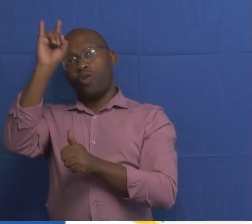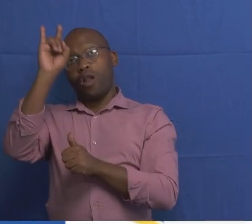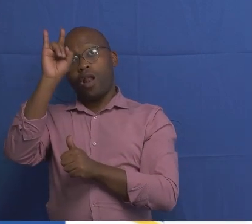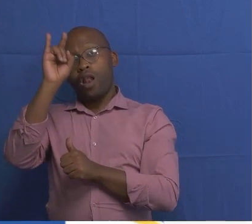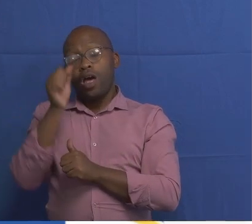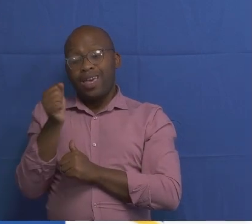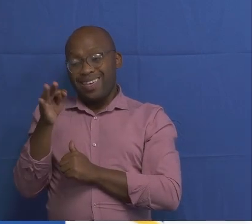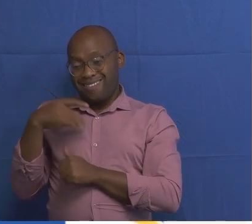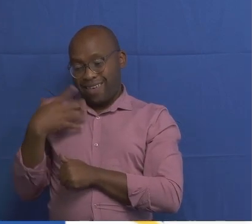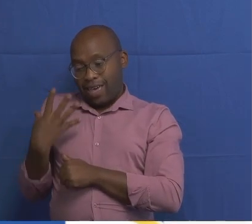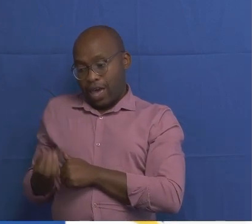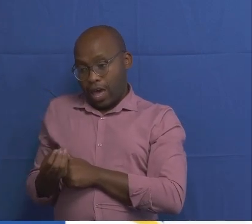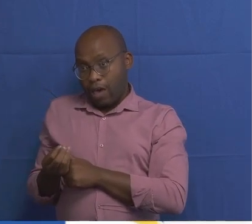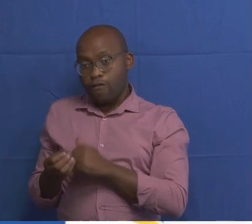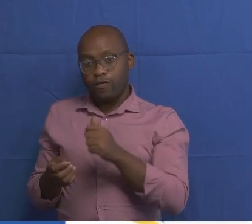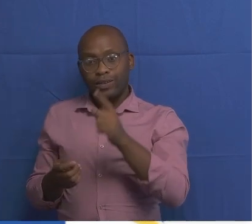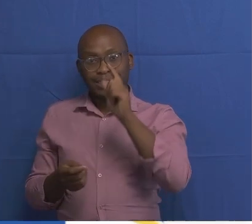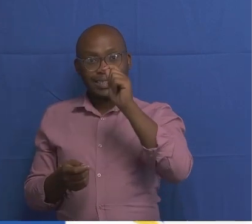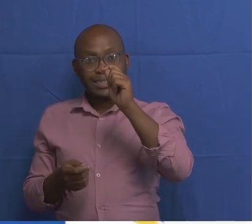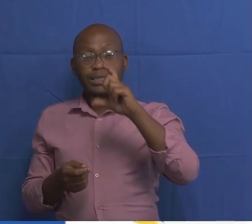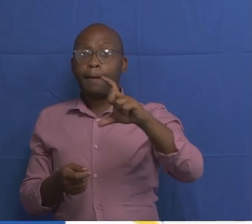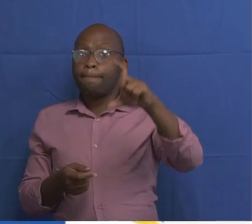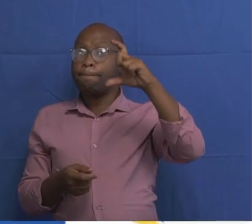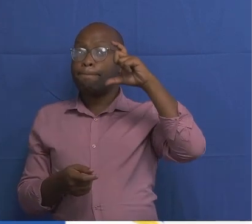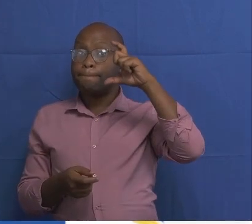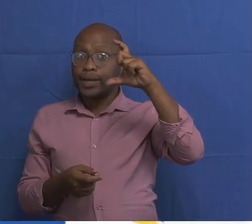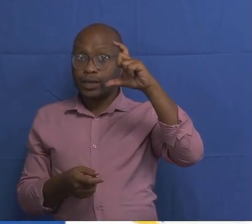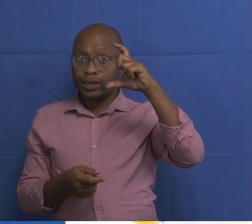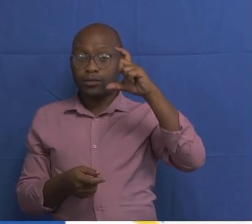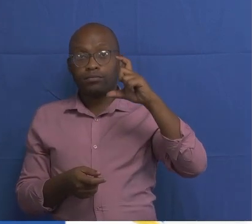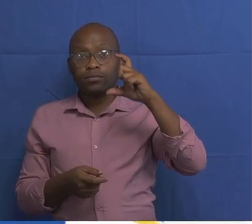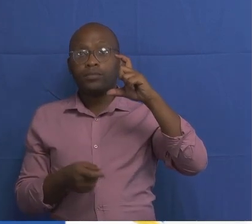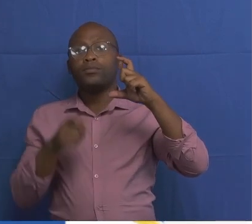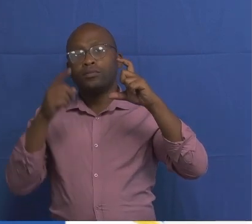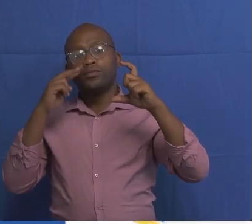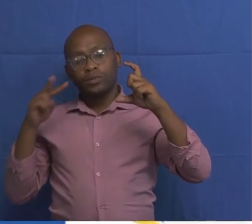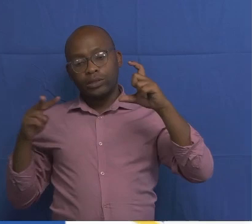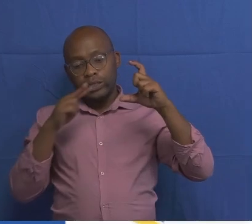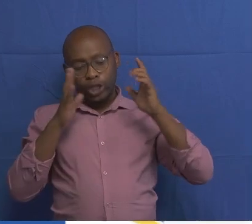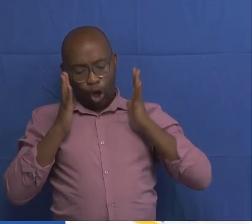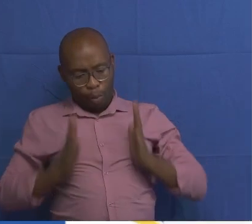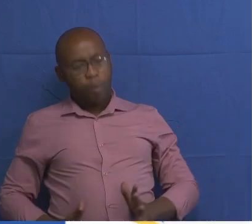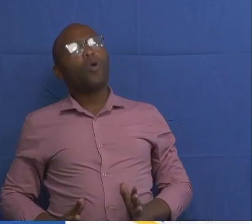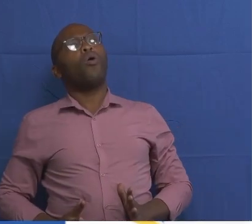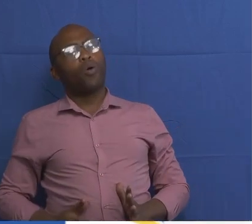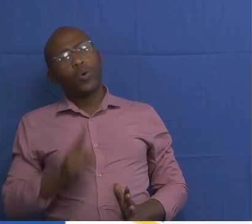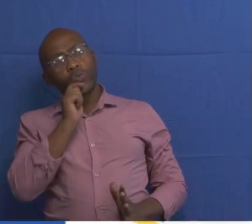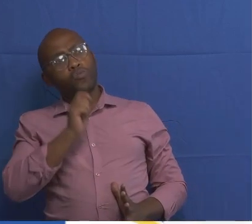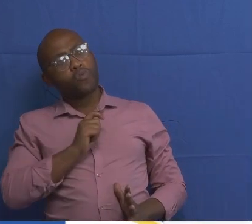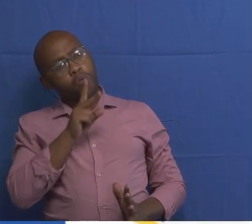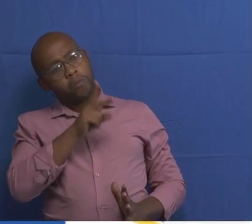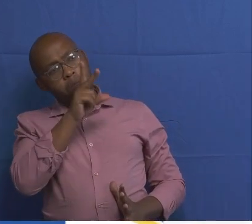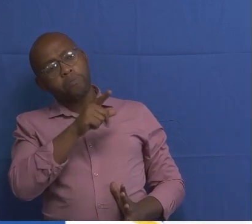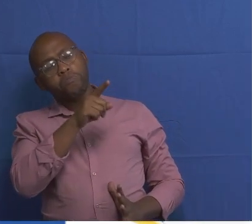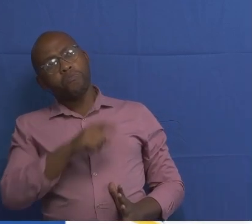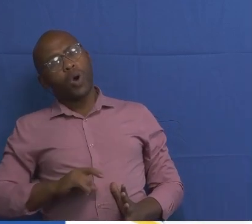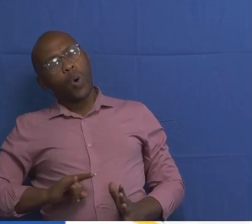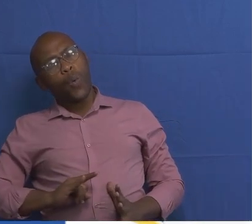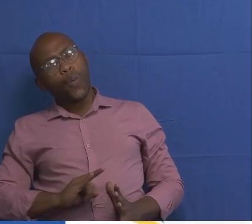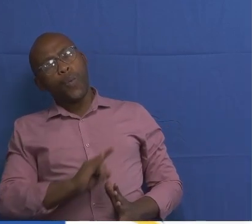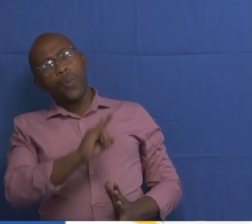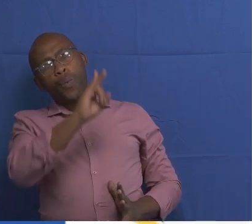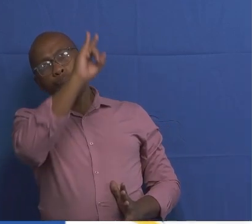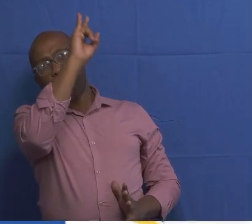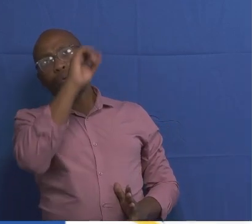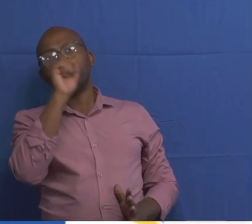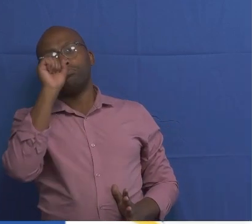dominant allele, it will be expressed in the phenotype. It does not matter if it is in its homozygous or in